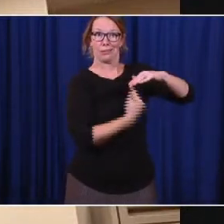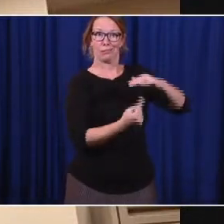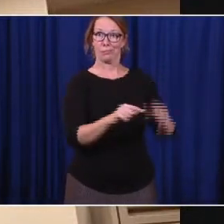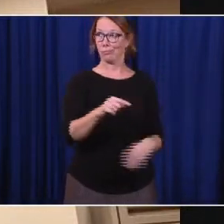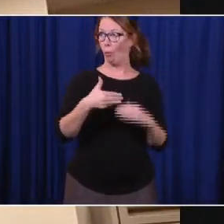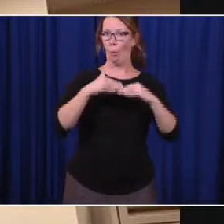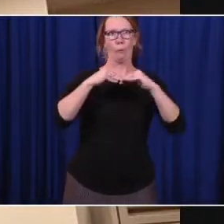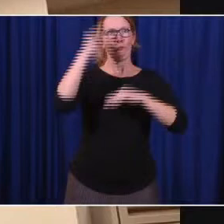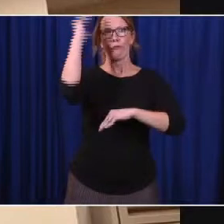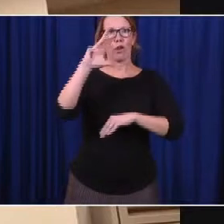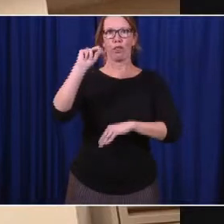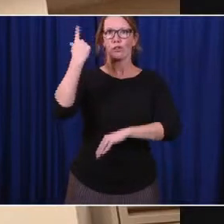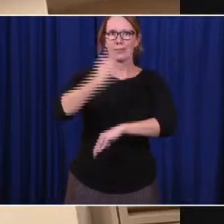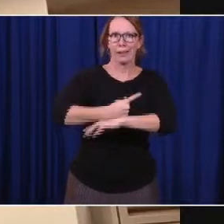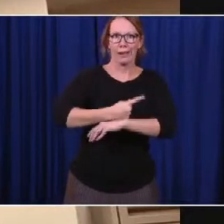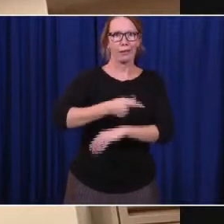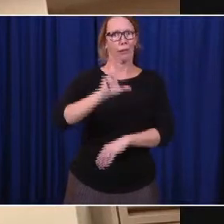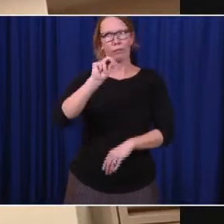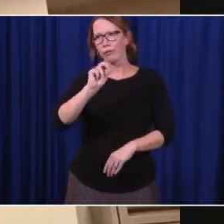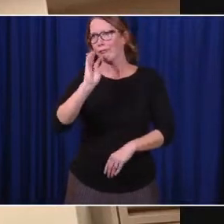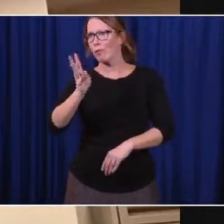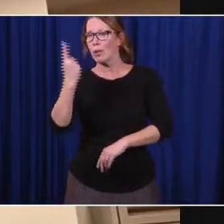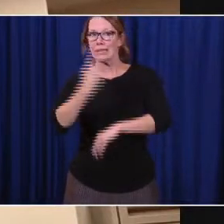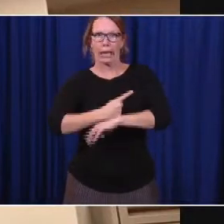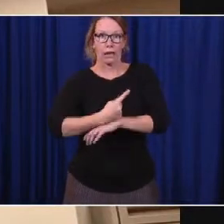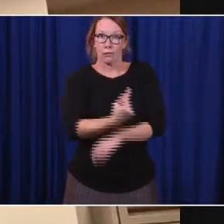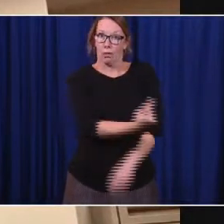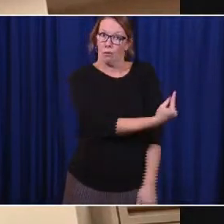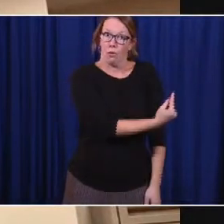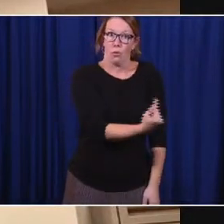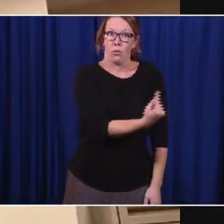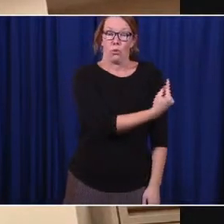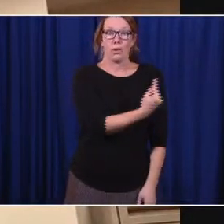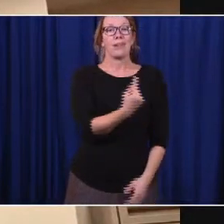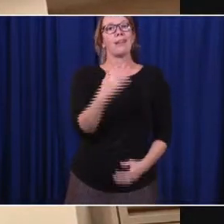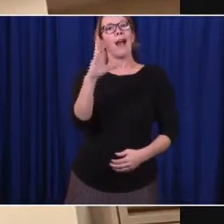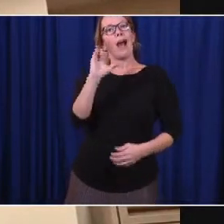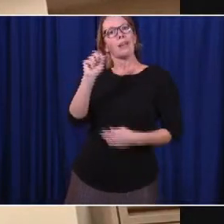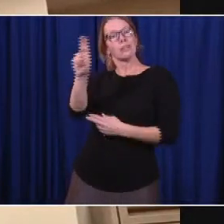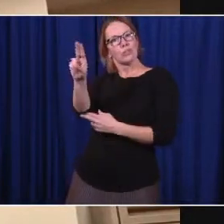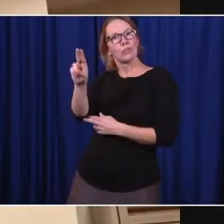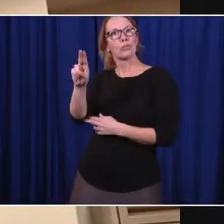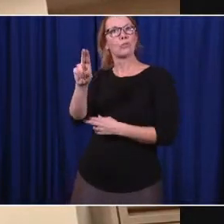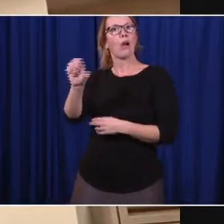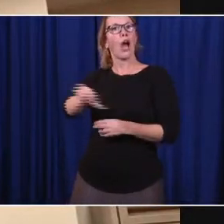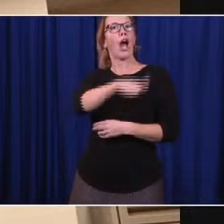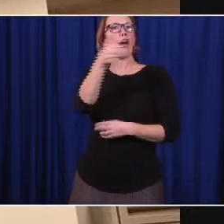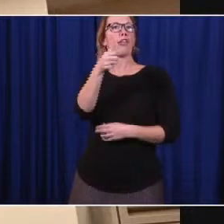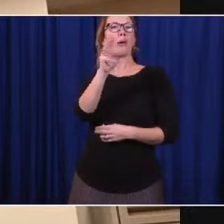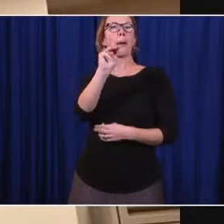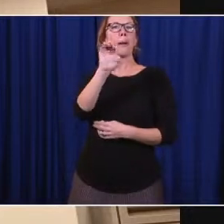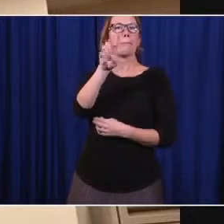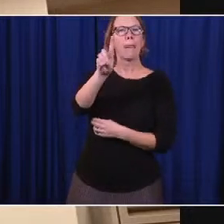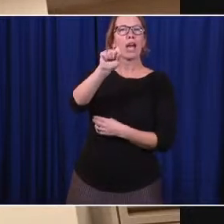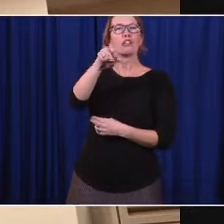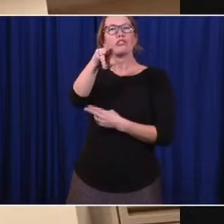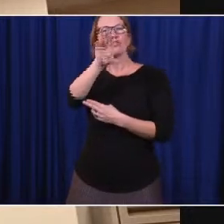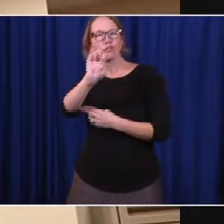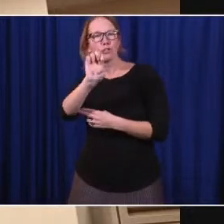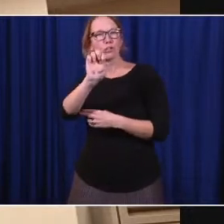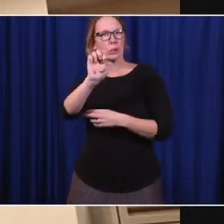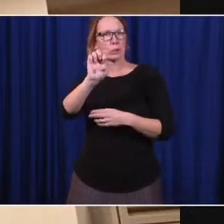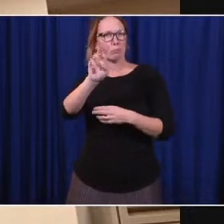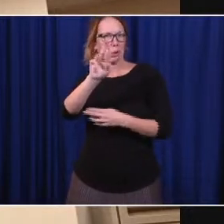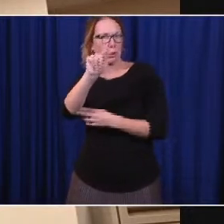would be in there 30, 40 days alone. In our ICUs and in some of our med-surg units, we have